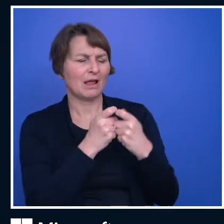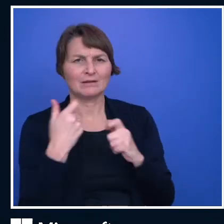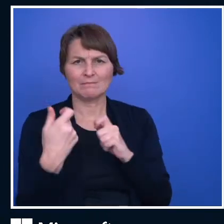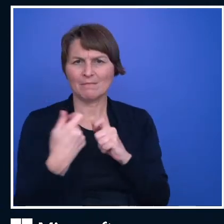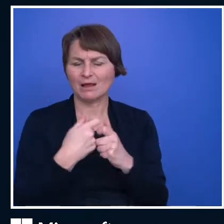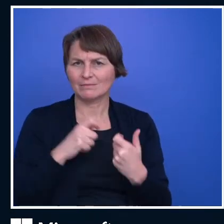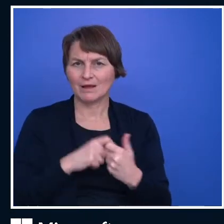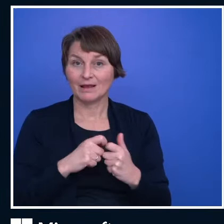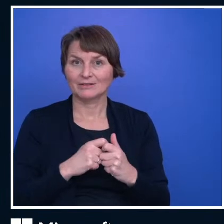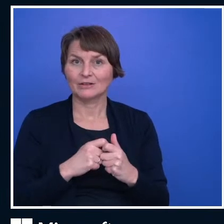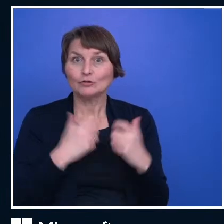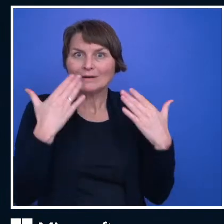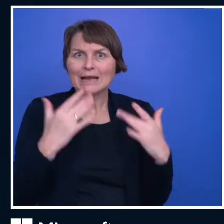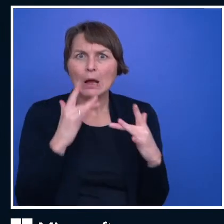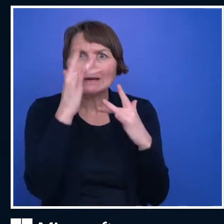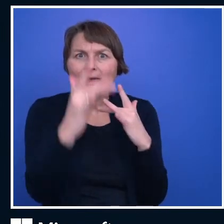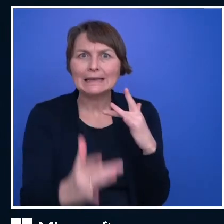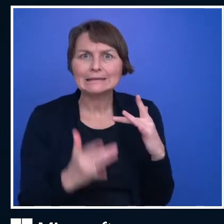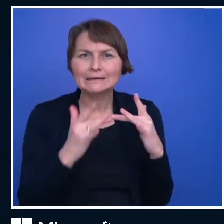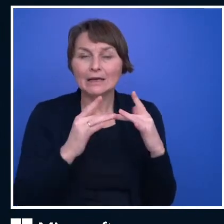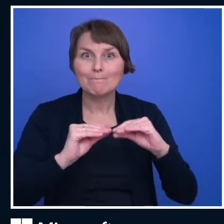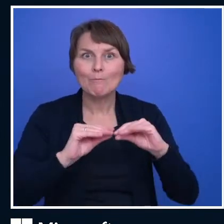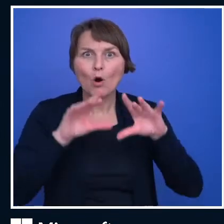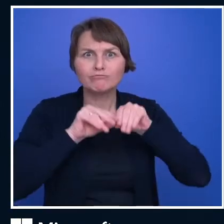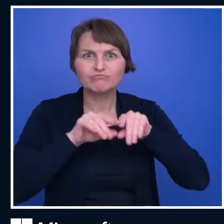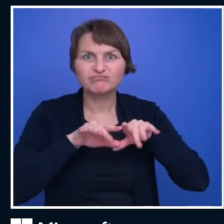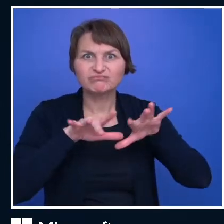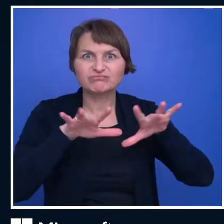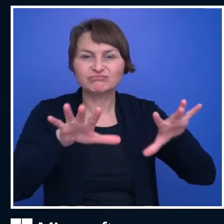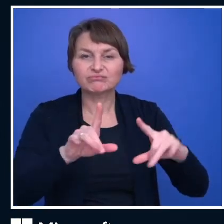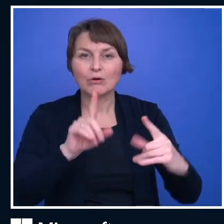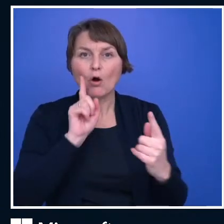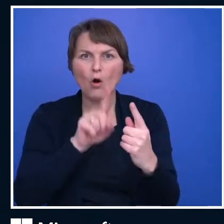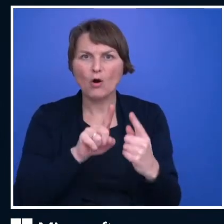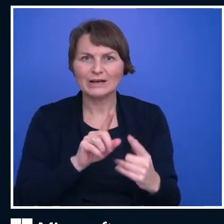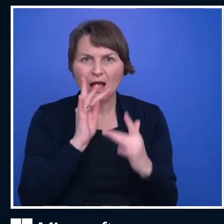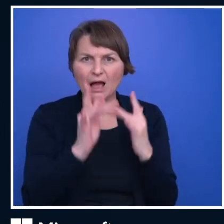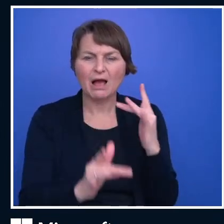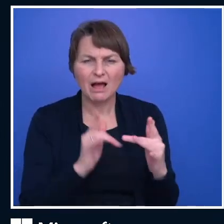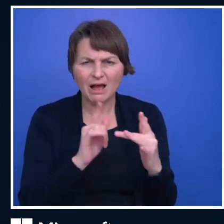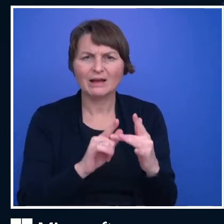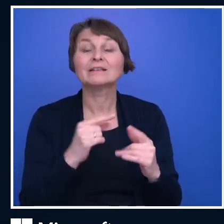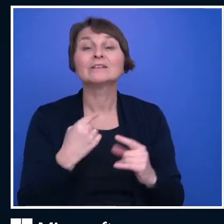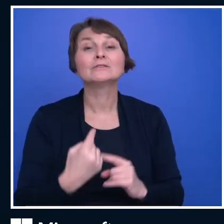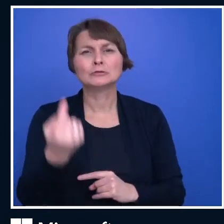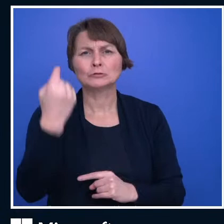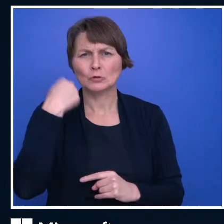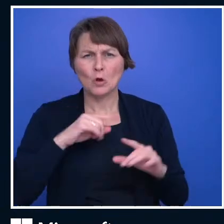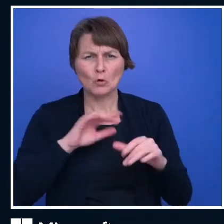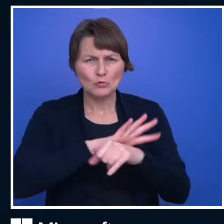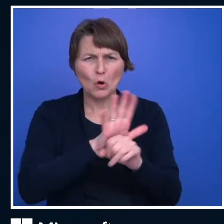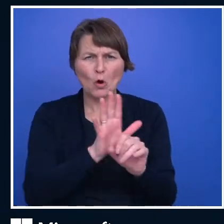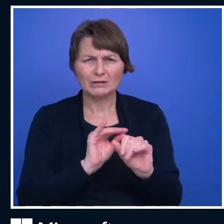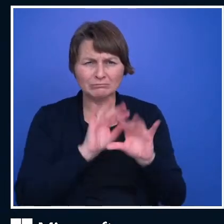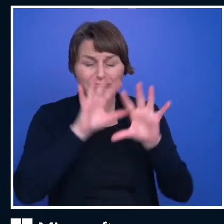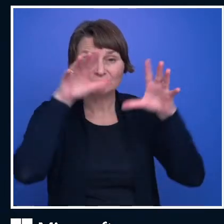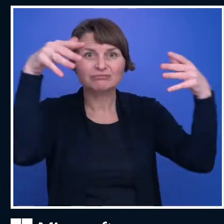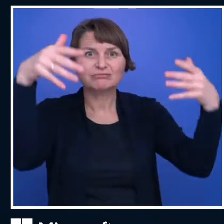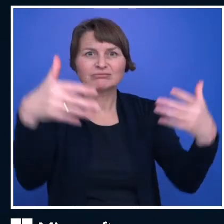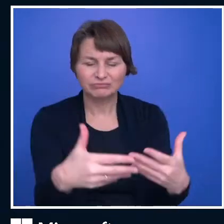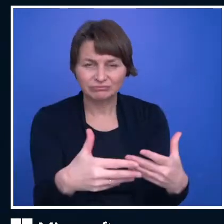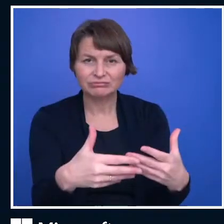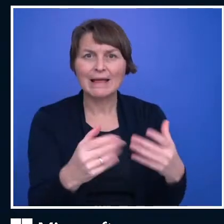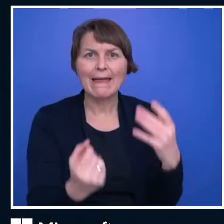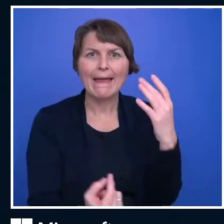eyes started getting strained, and all of a sudden, I'm seeing these ads targeting me for eyeglass frames. Well, I